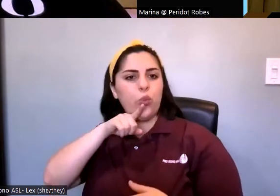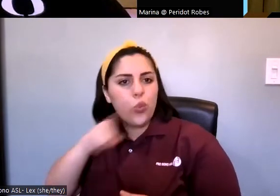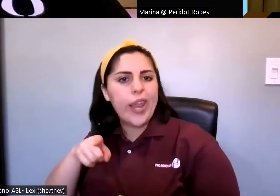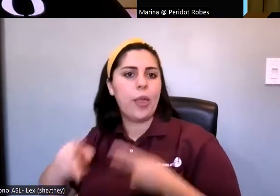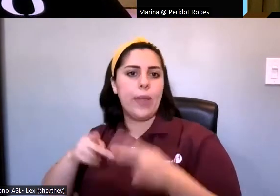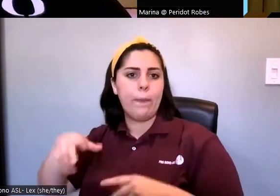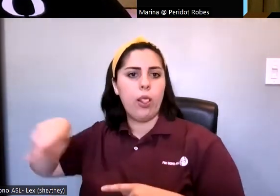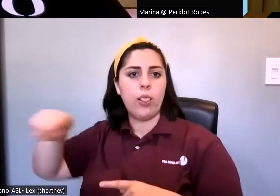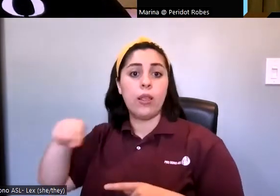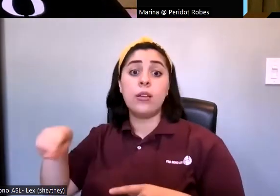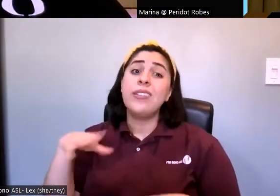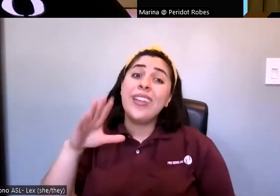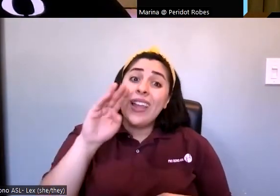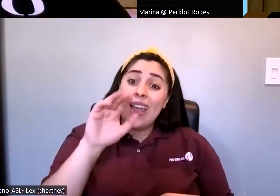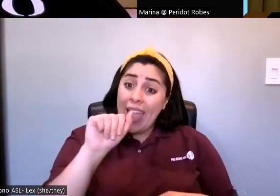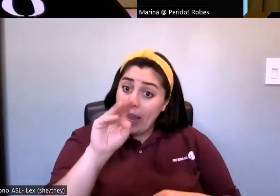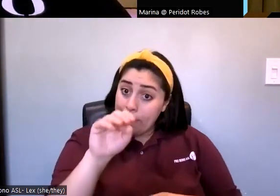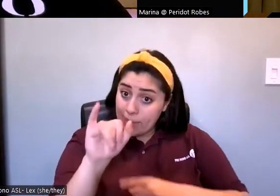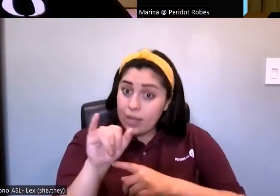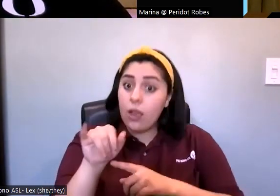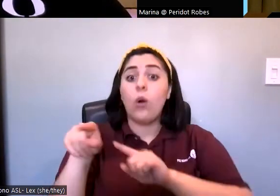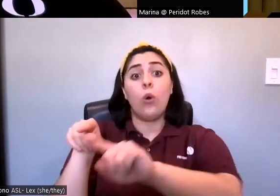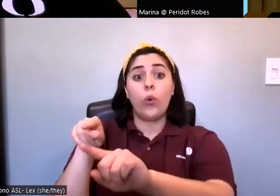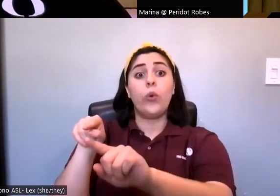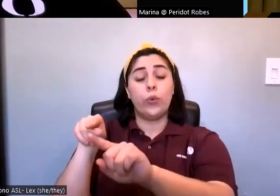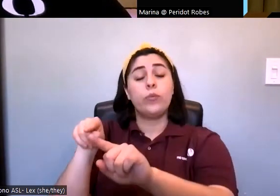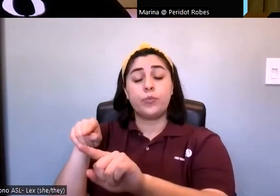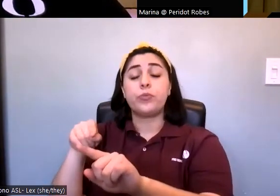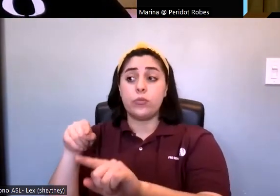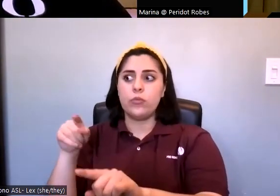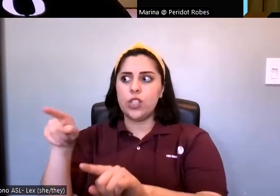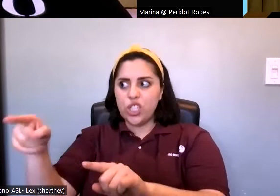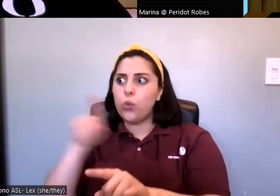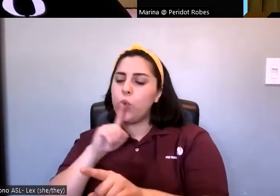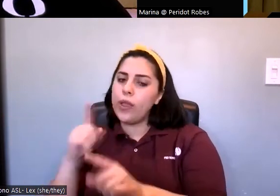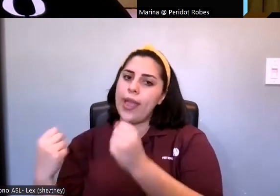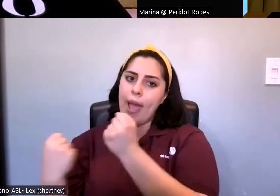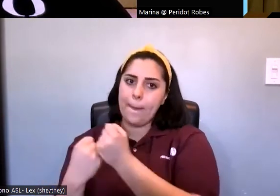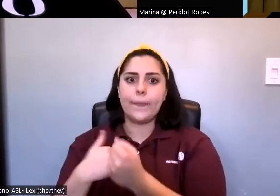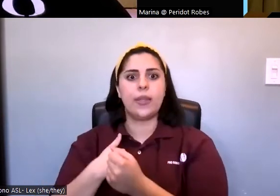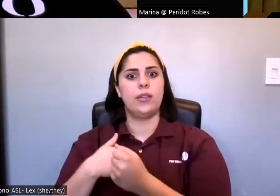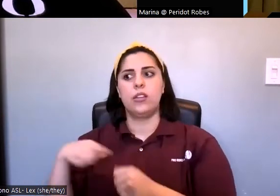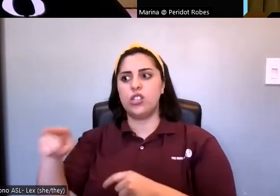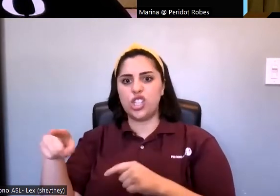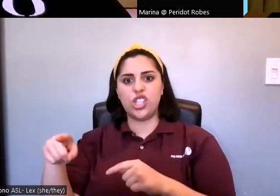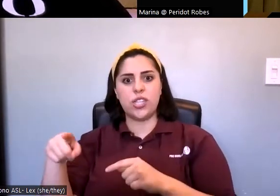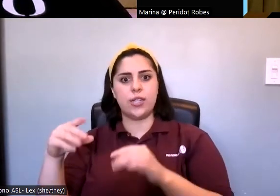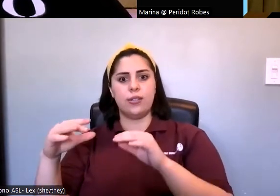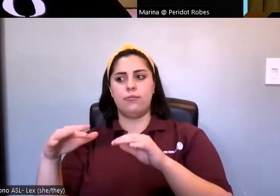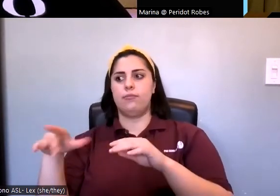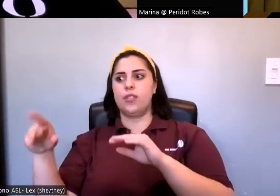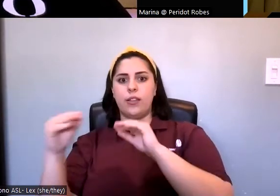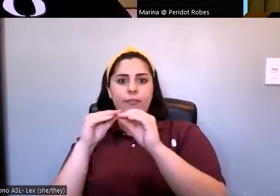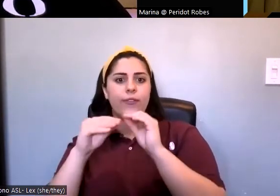big part of that, just making me feel so welcome. And really, she was there to help. And she was a tremendous help. She edited the most beautiful video for